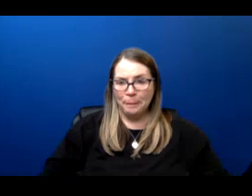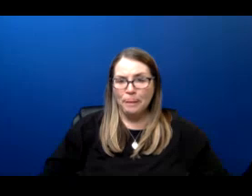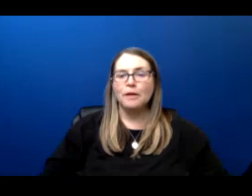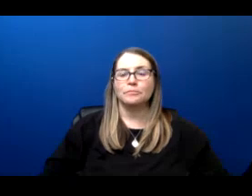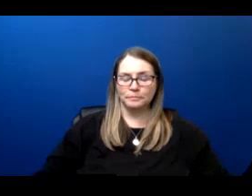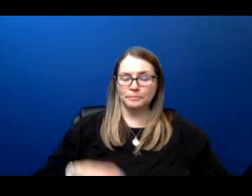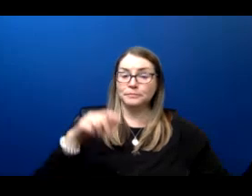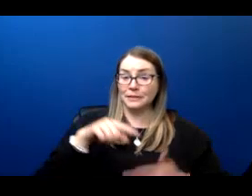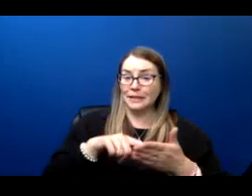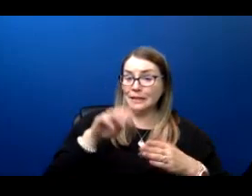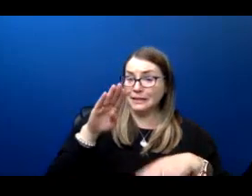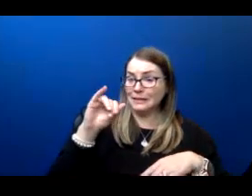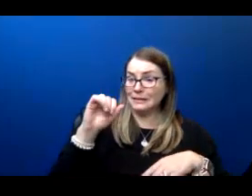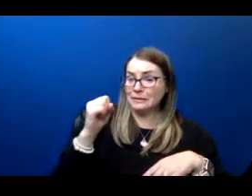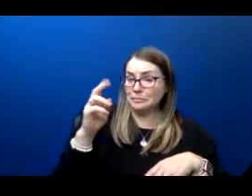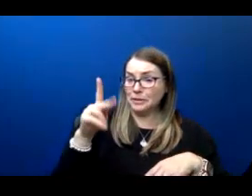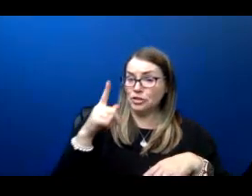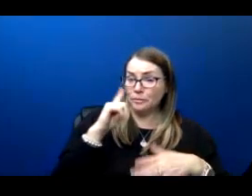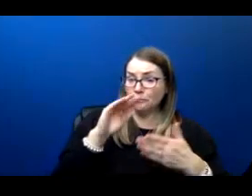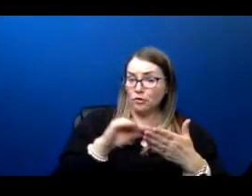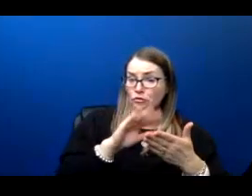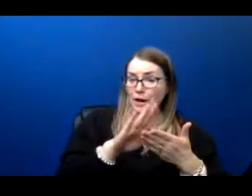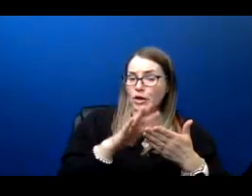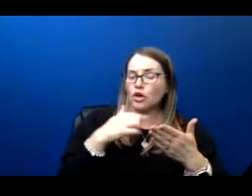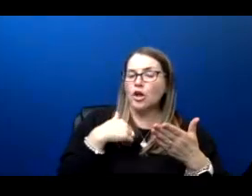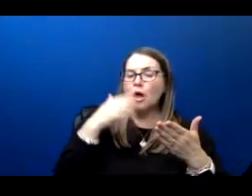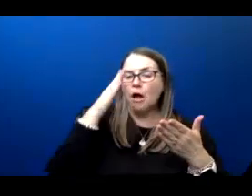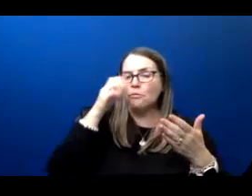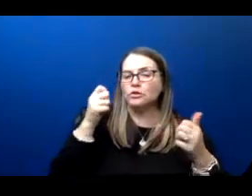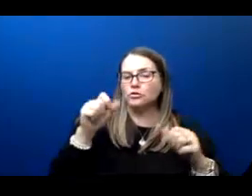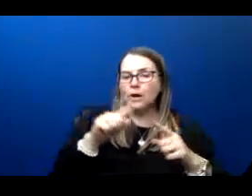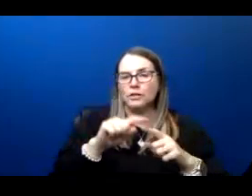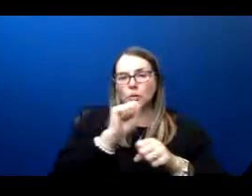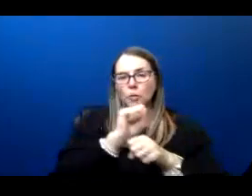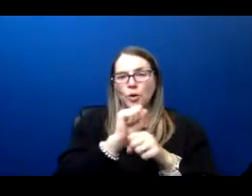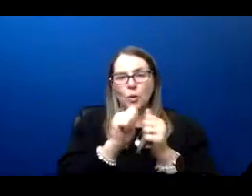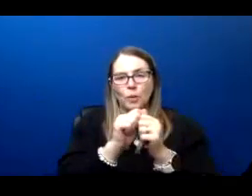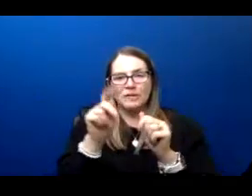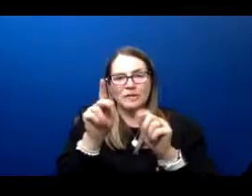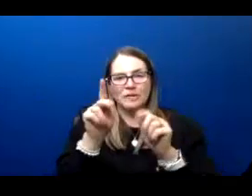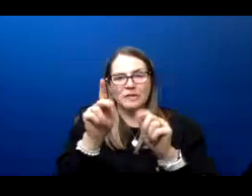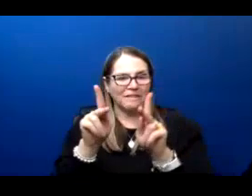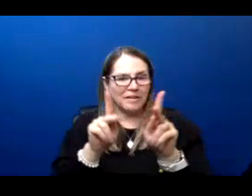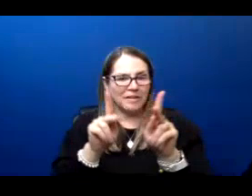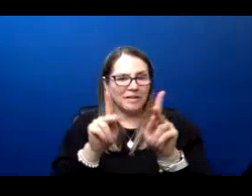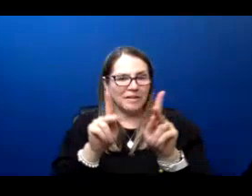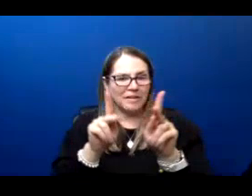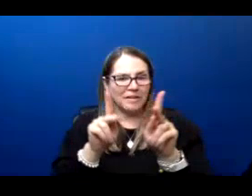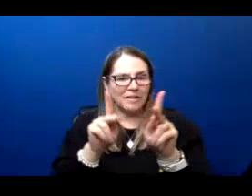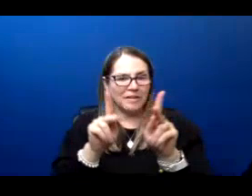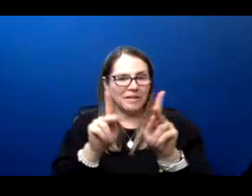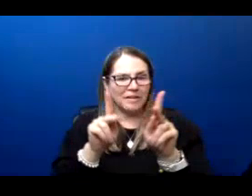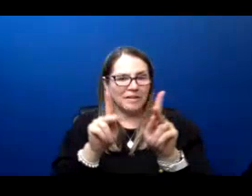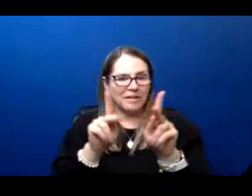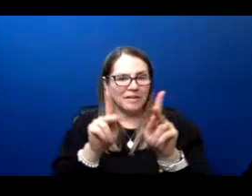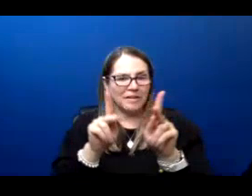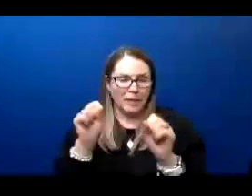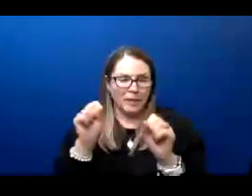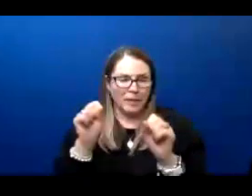for the record, what I will do is try to work with some individuals that we've been working with there to see how we might be able